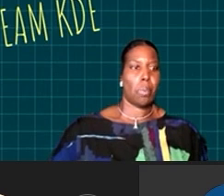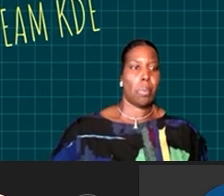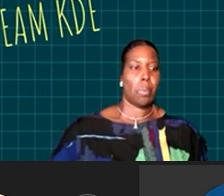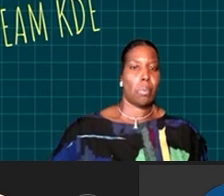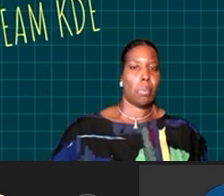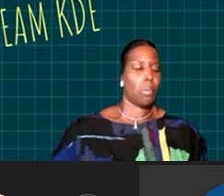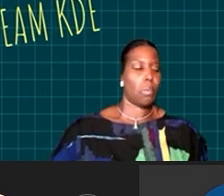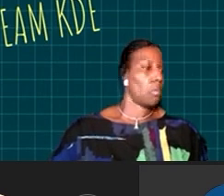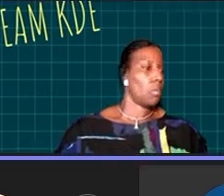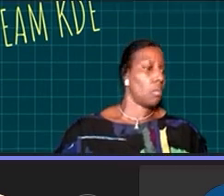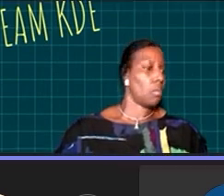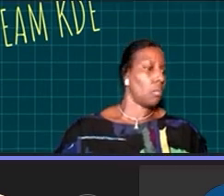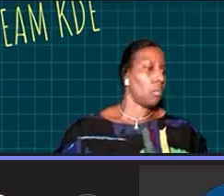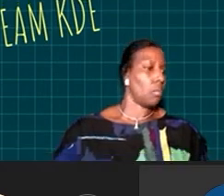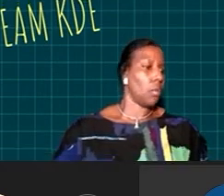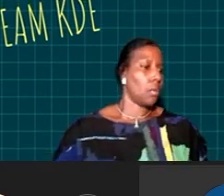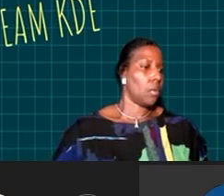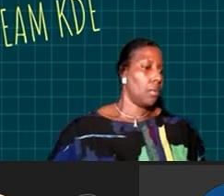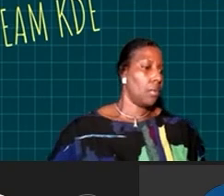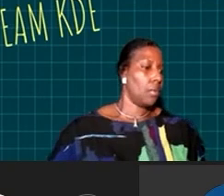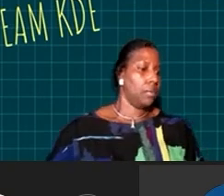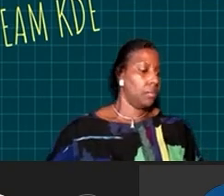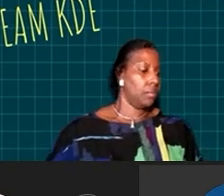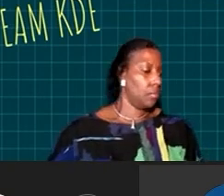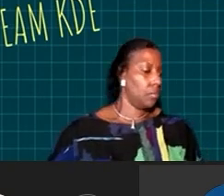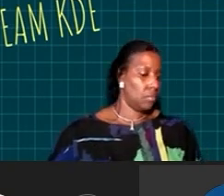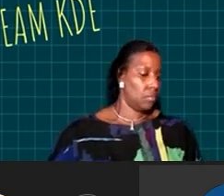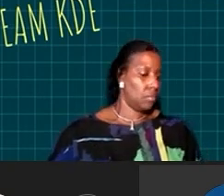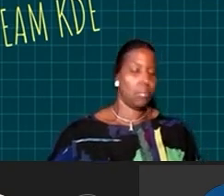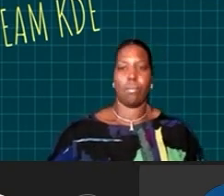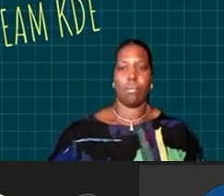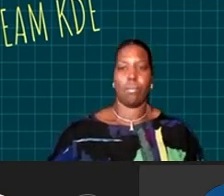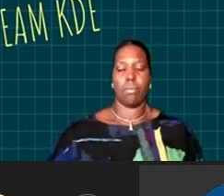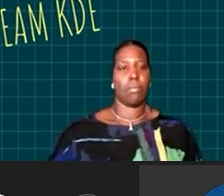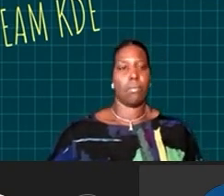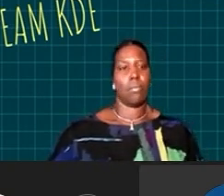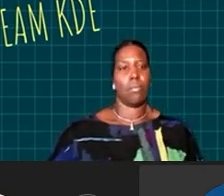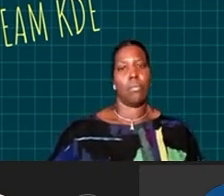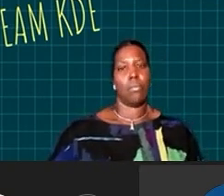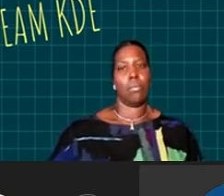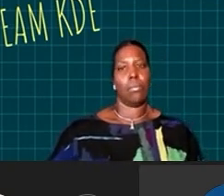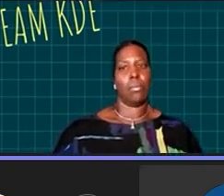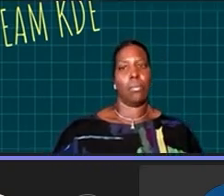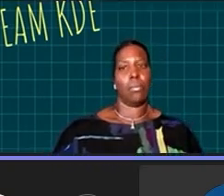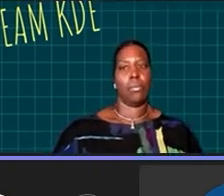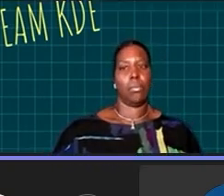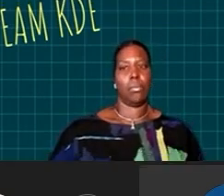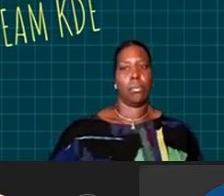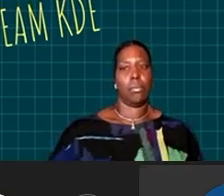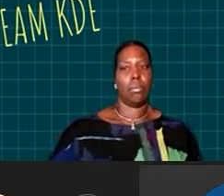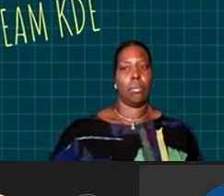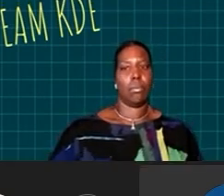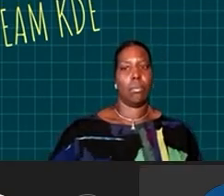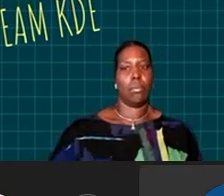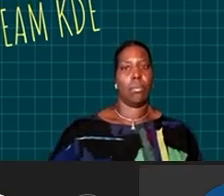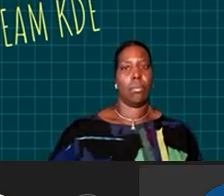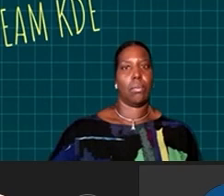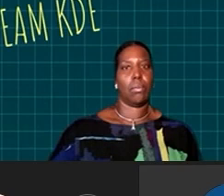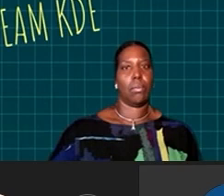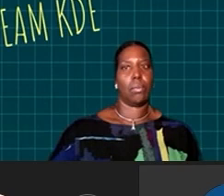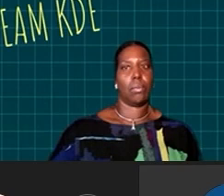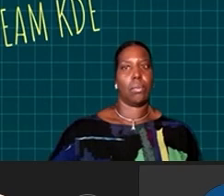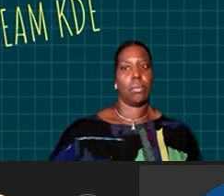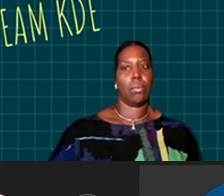your potential bidders with as much information as possible so that they can give you the very best bid that